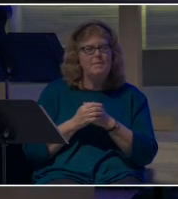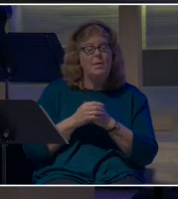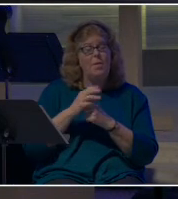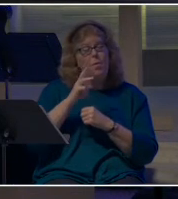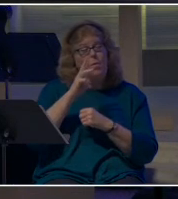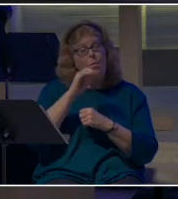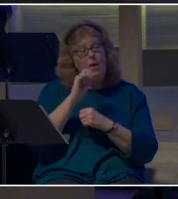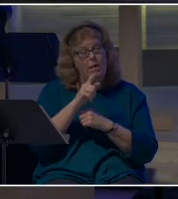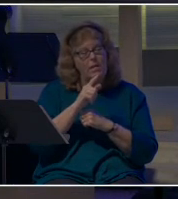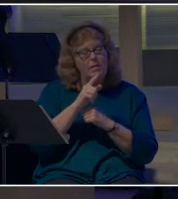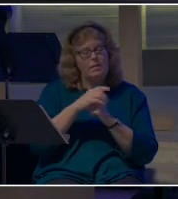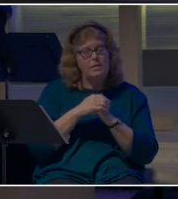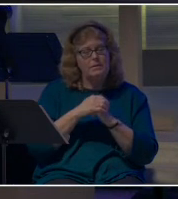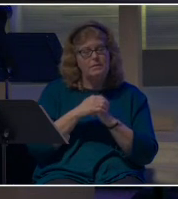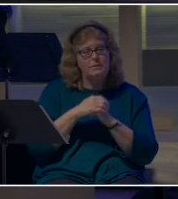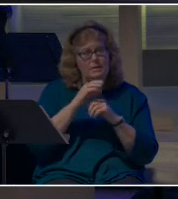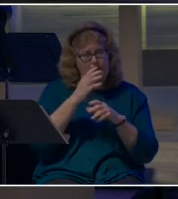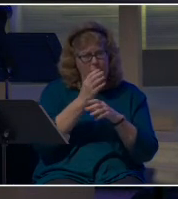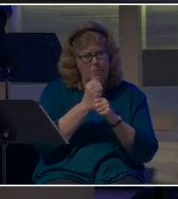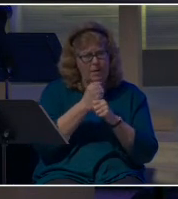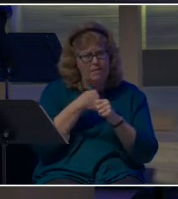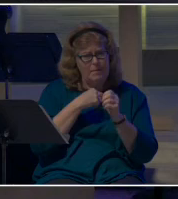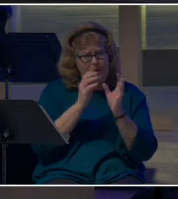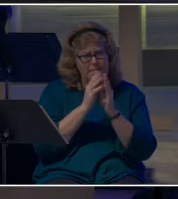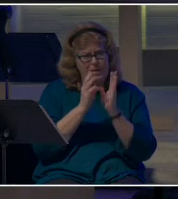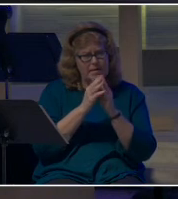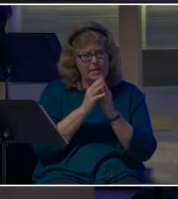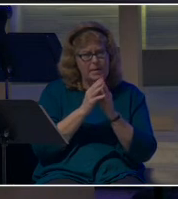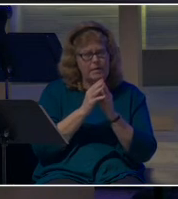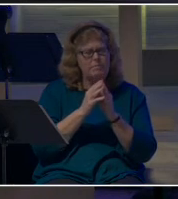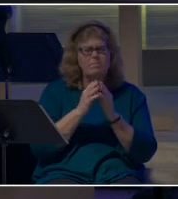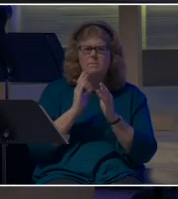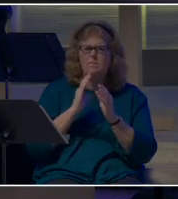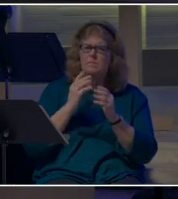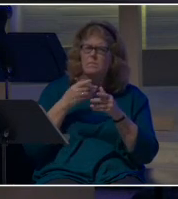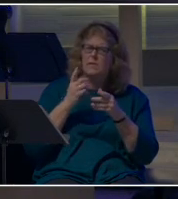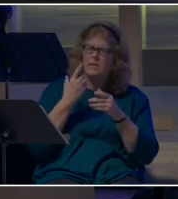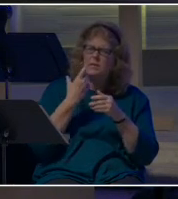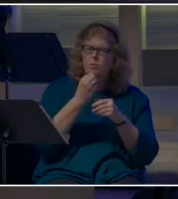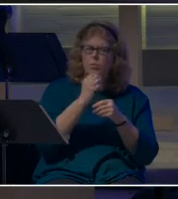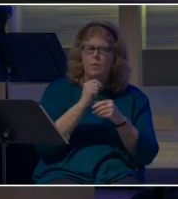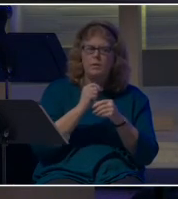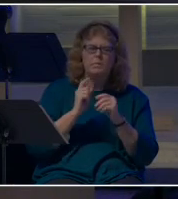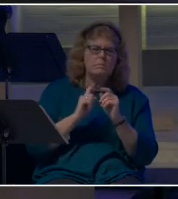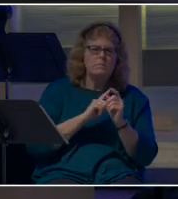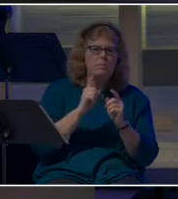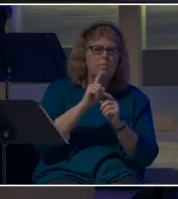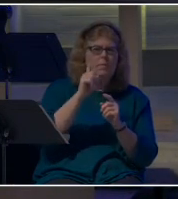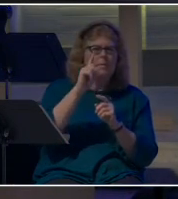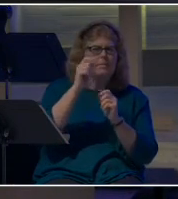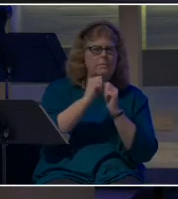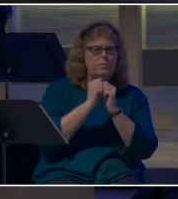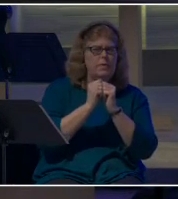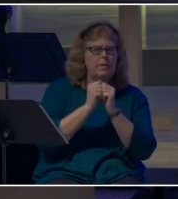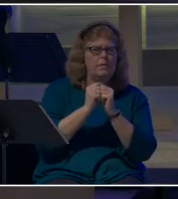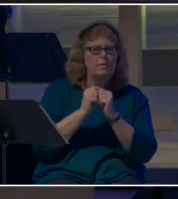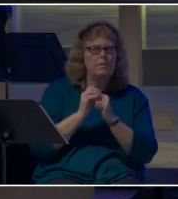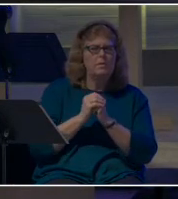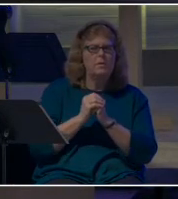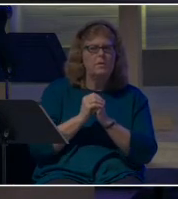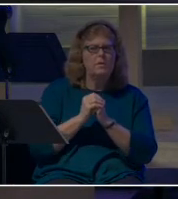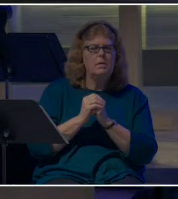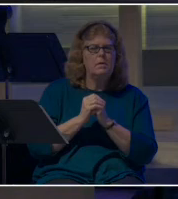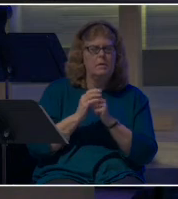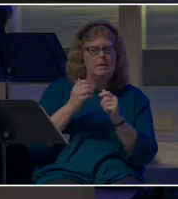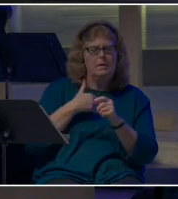"Well, can you get me a meeting?" He said, "Let's do it." So they go upstairs together.